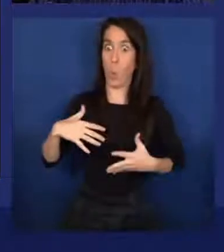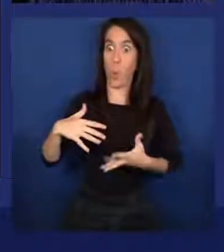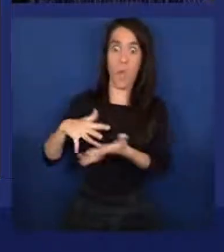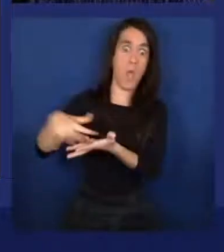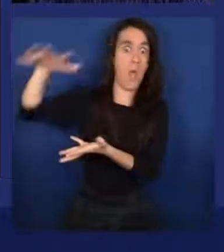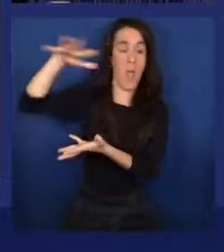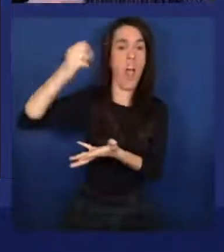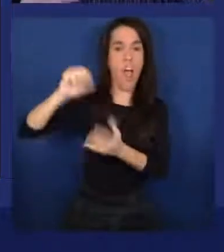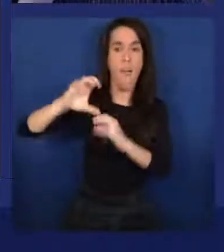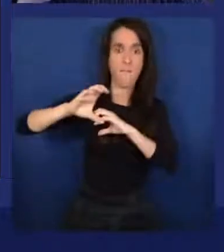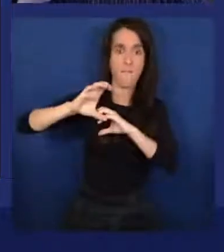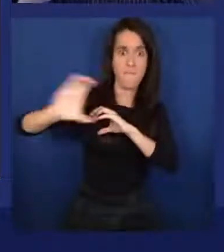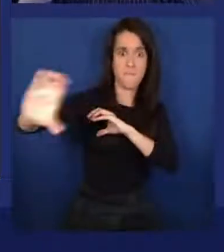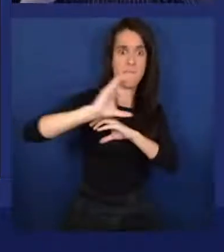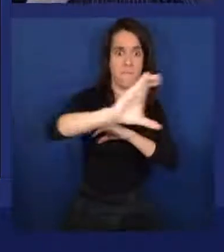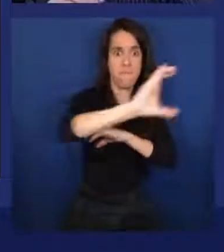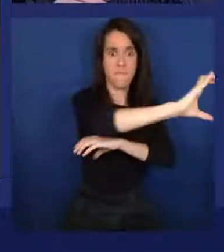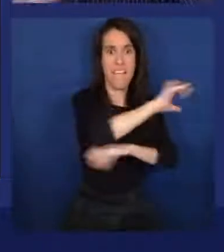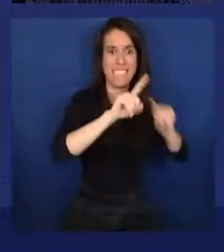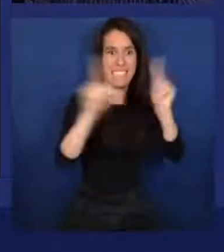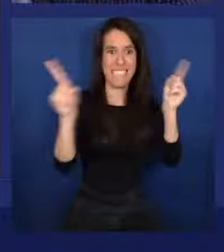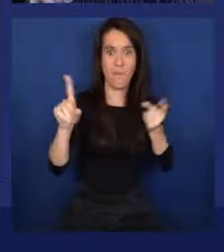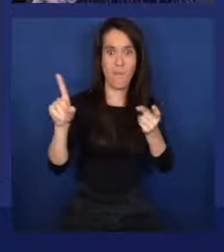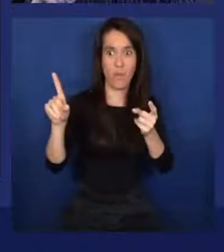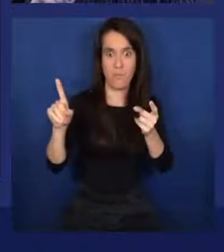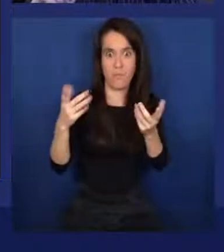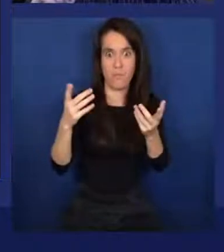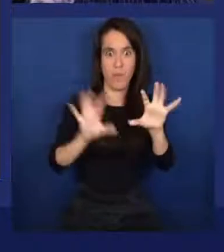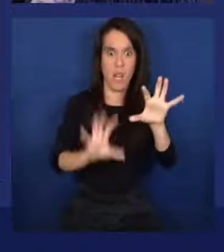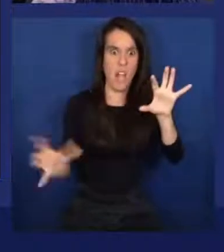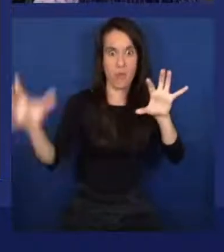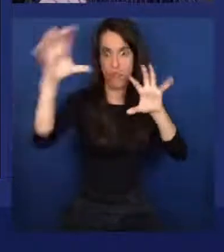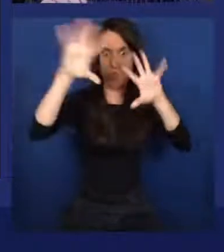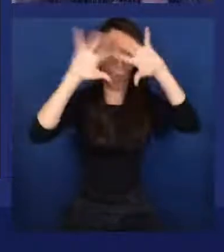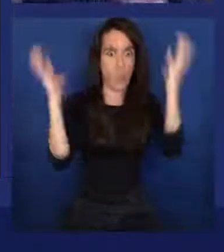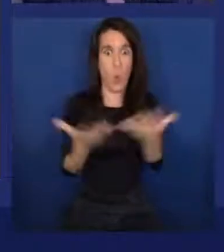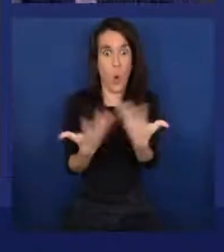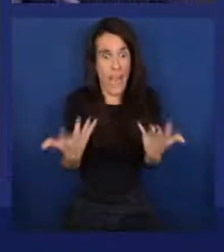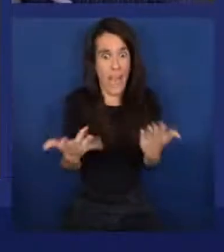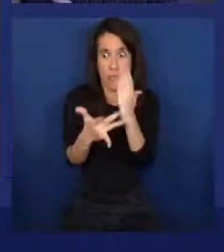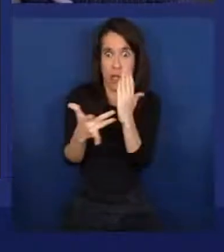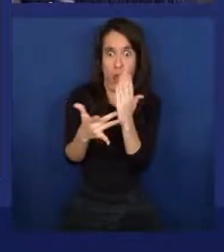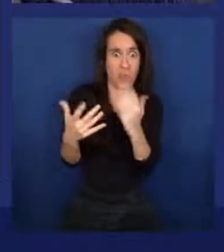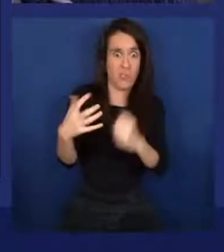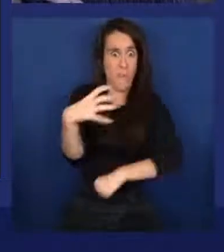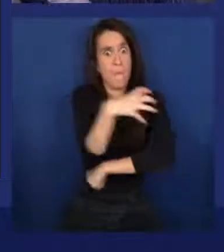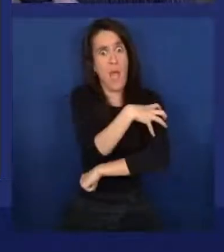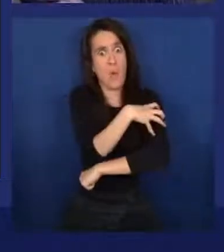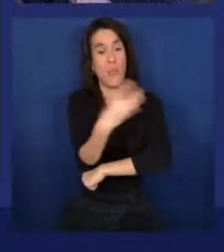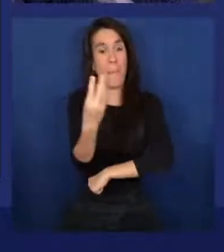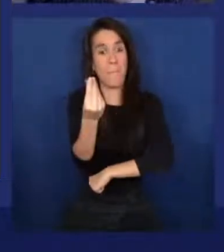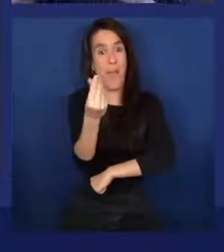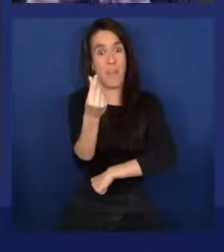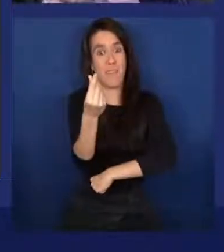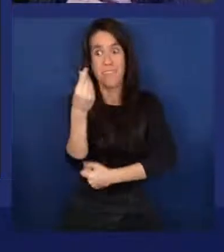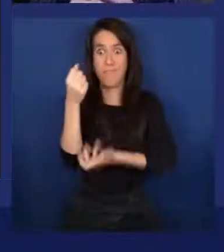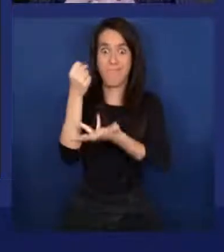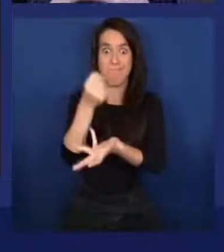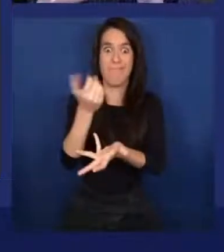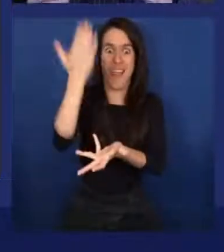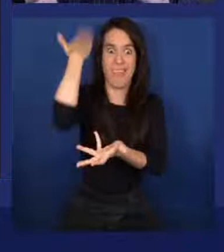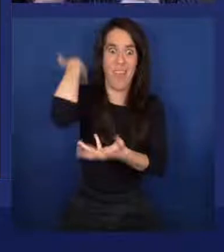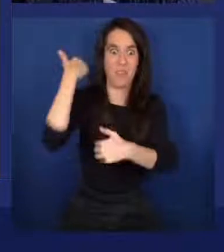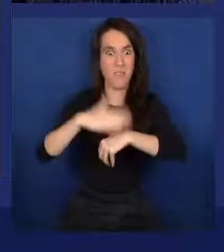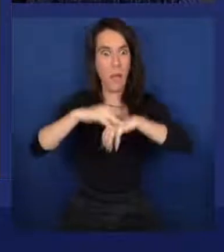nation in the world. And the technology still continued, but the money that was available for research and inside